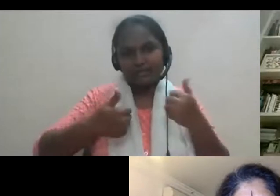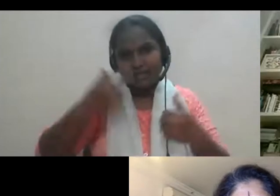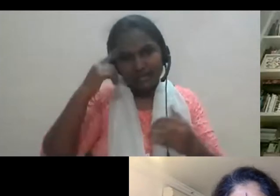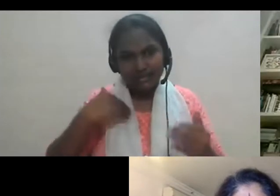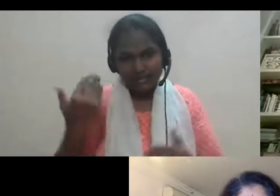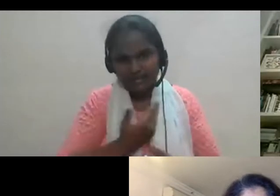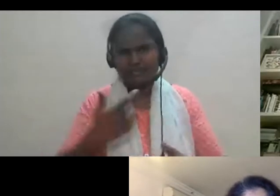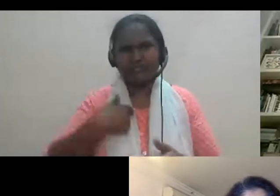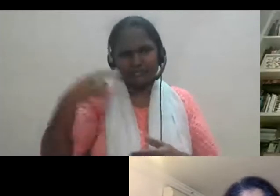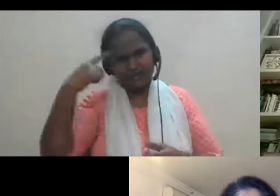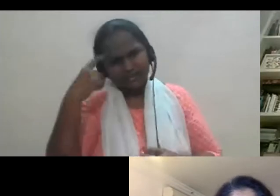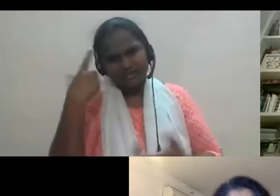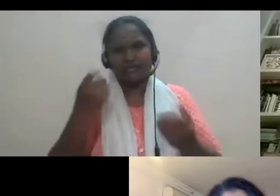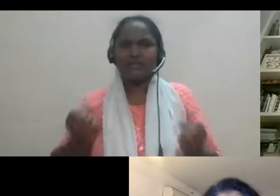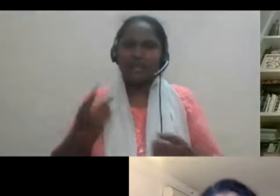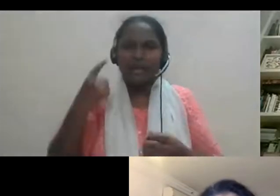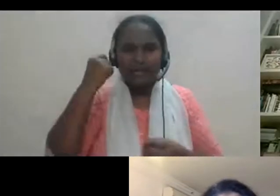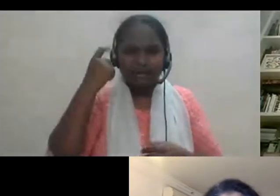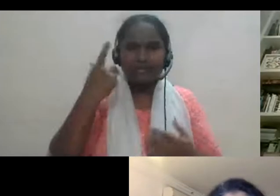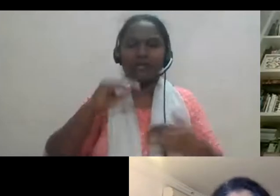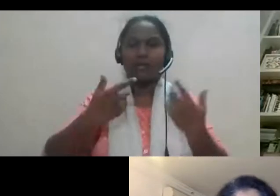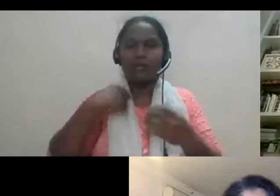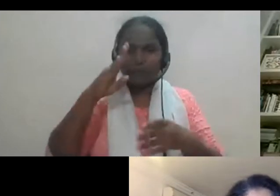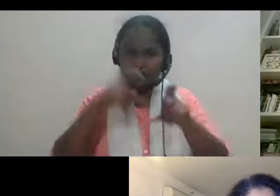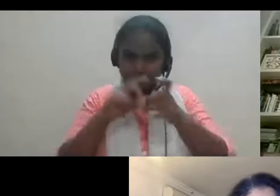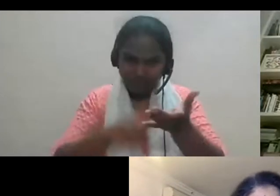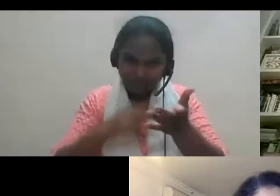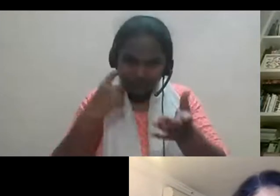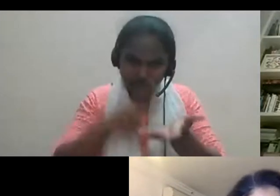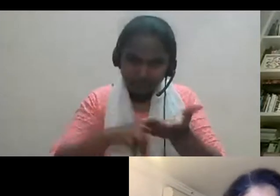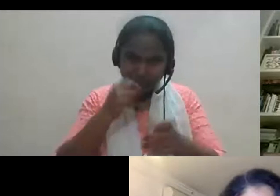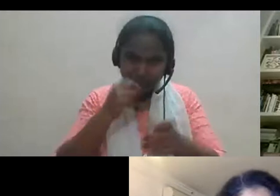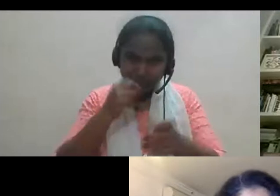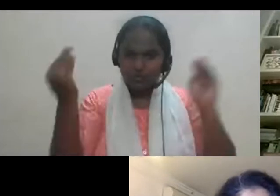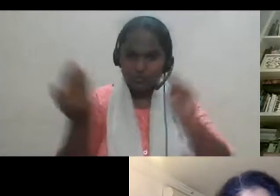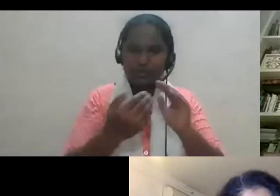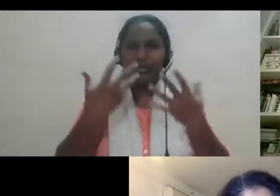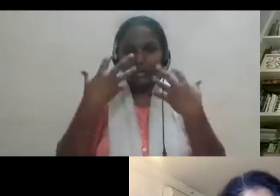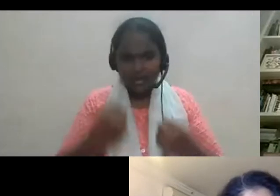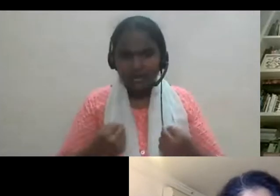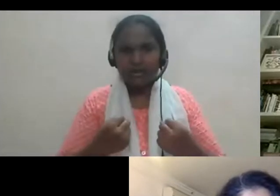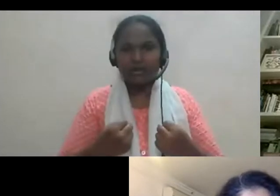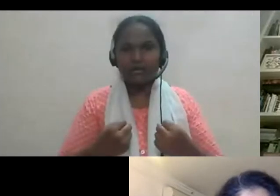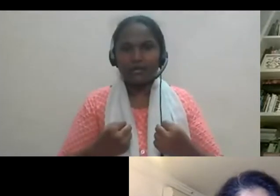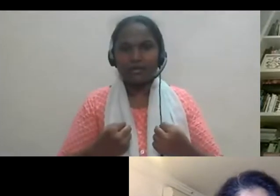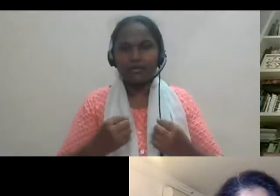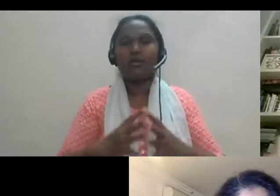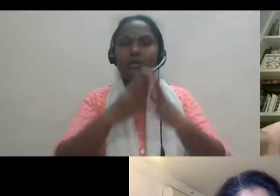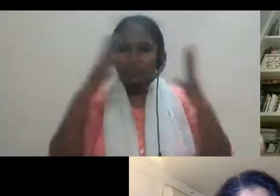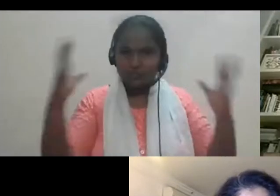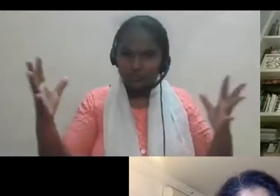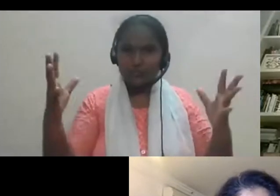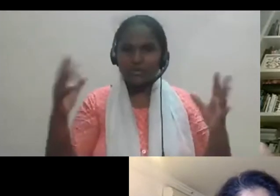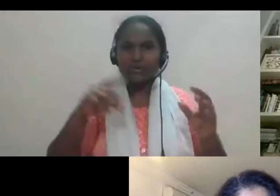to rethink and understand how to be in the world, in this world that has to be a more